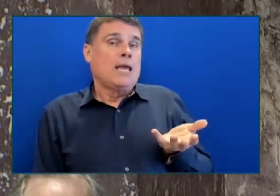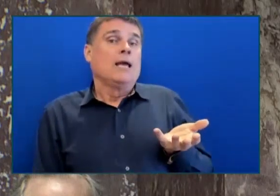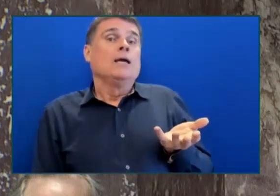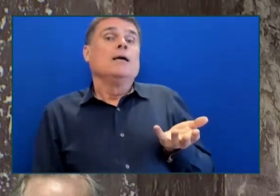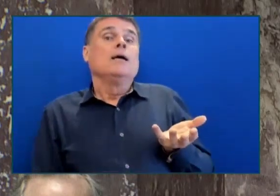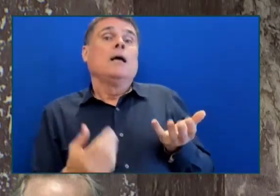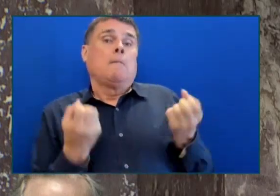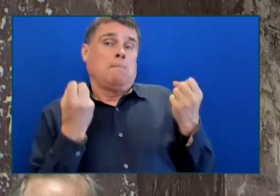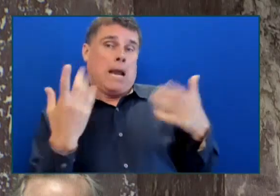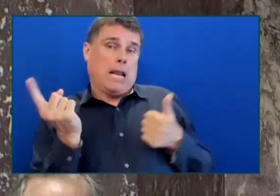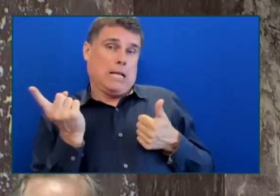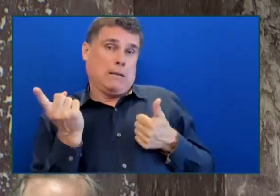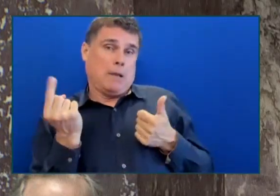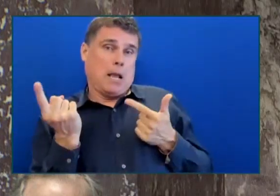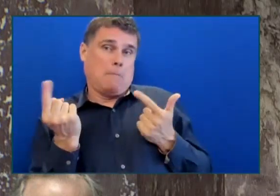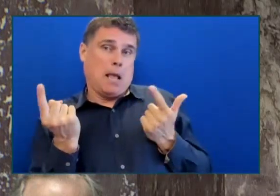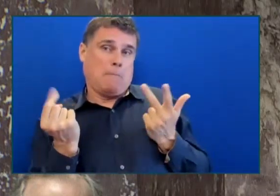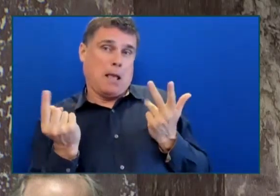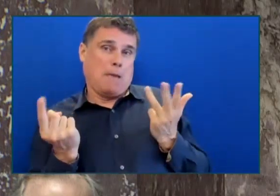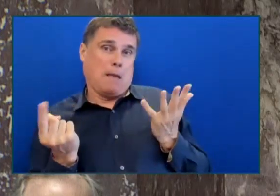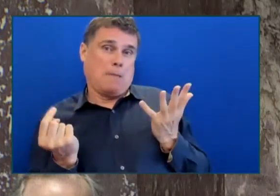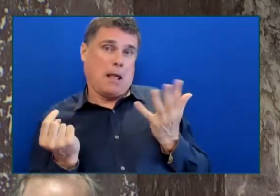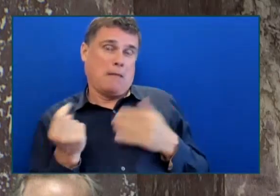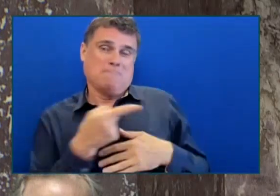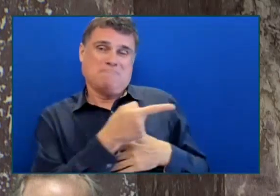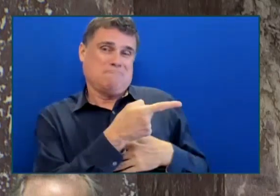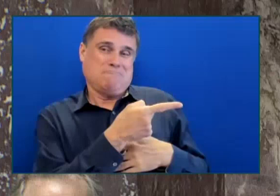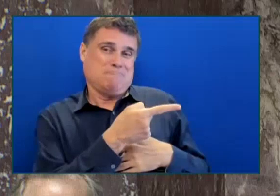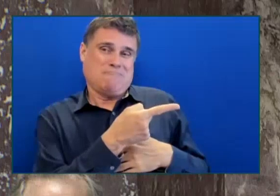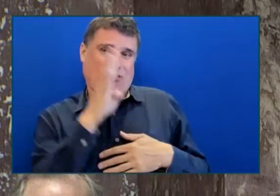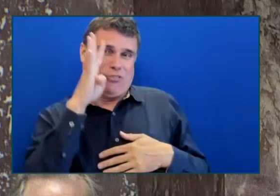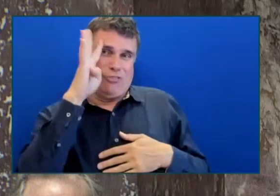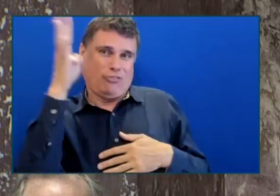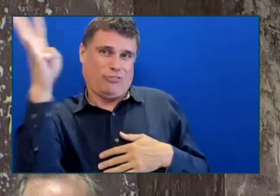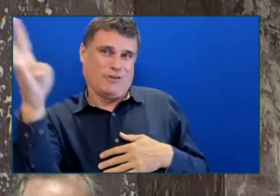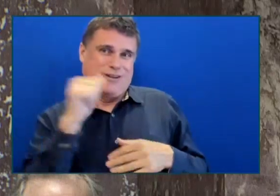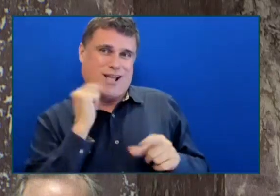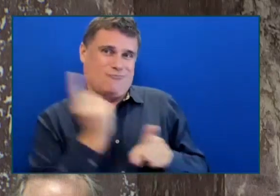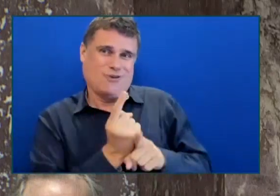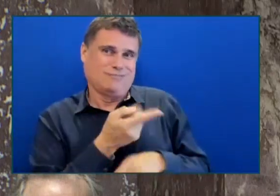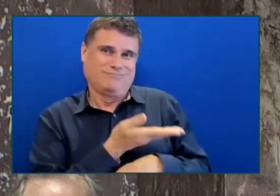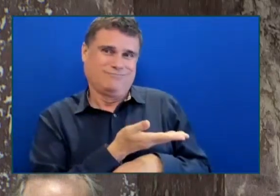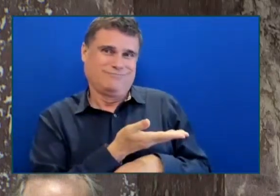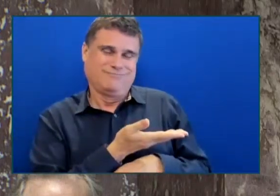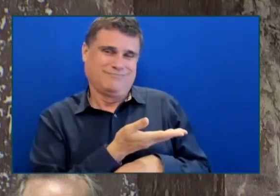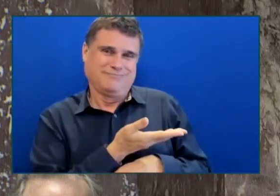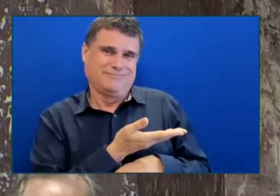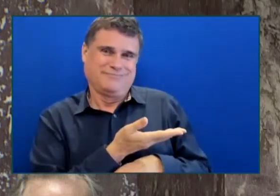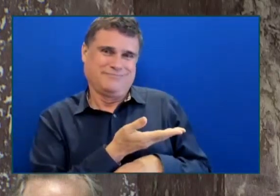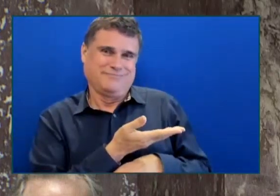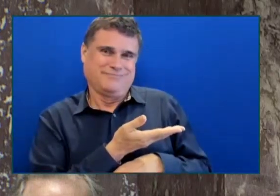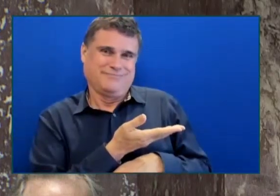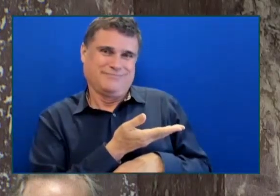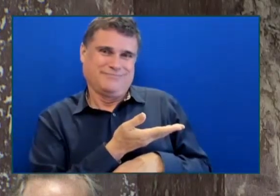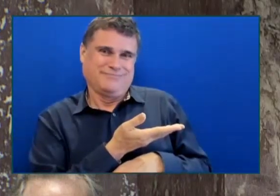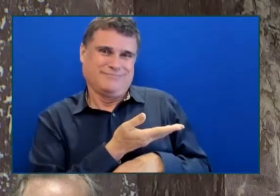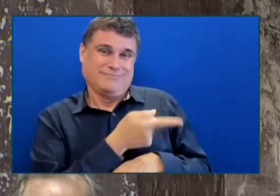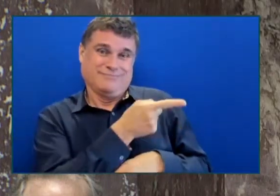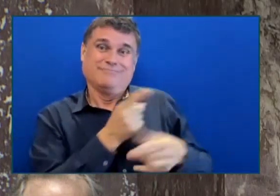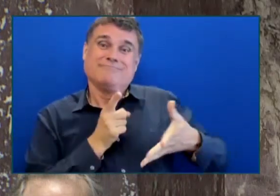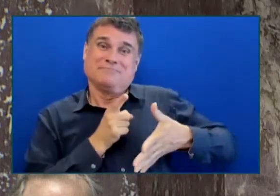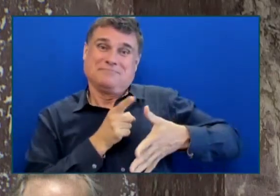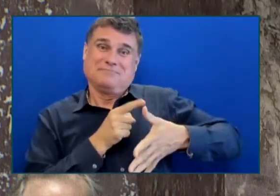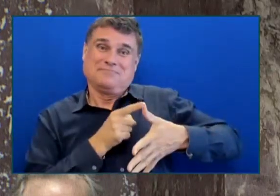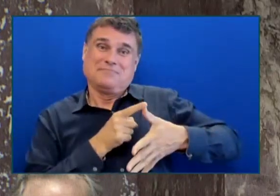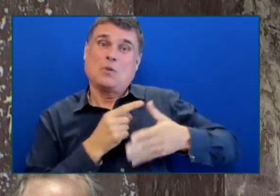But I will start with the first important piece, which is the Minister of Forests has acted with great integrity in